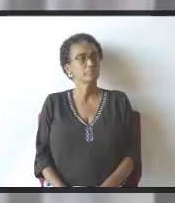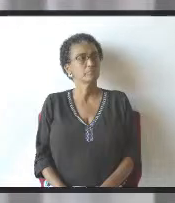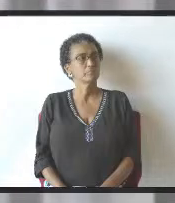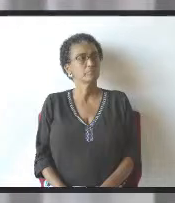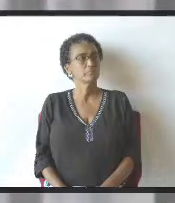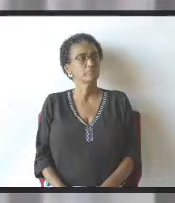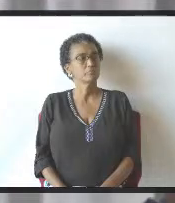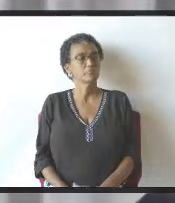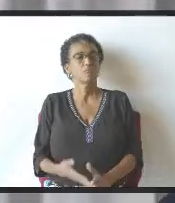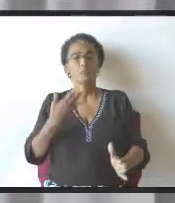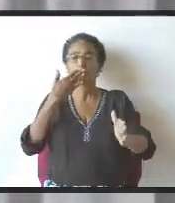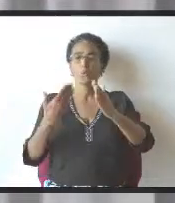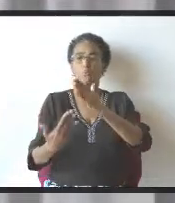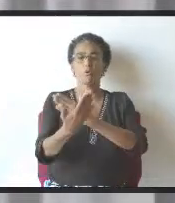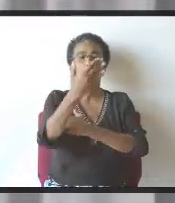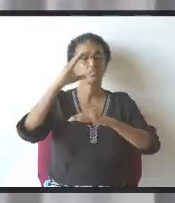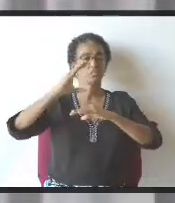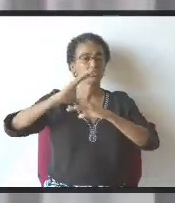Good morning, church.